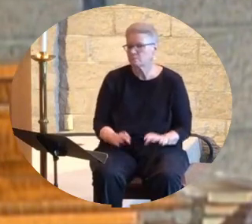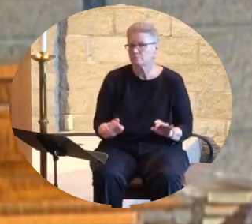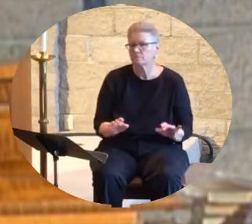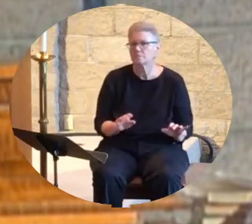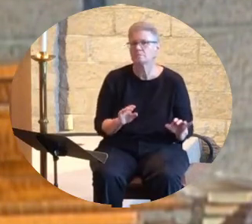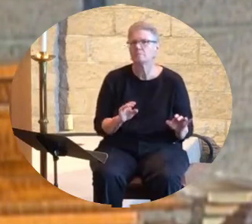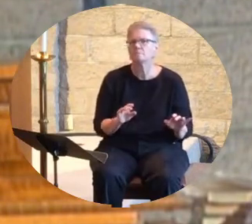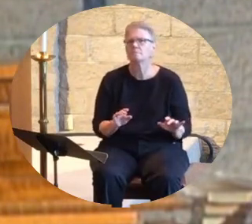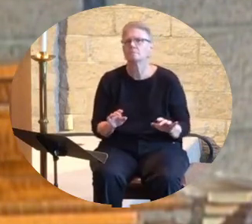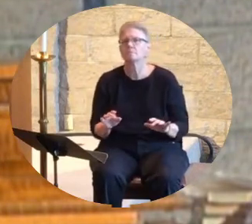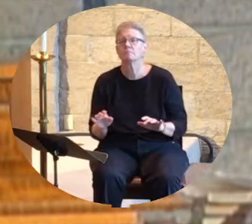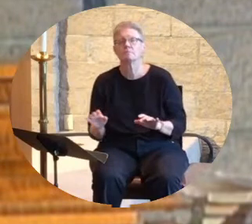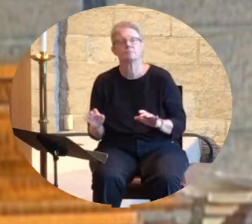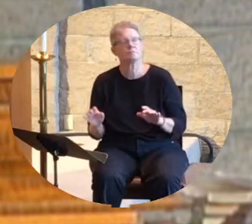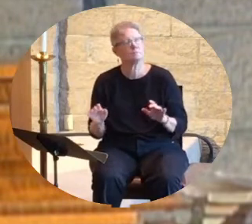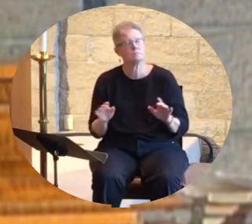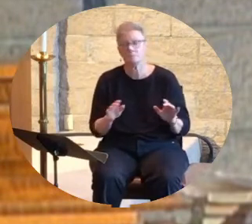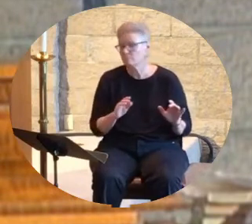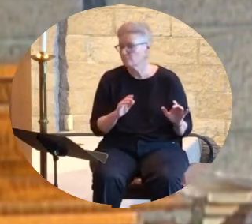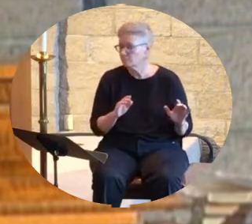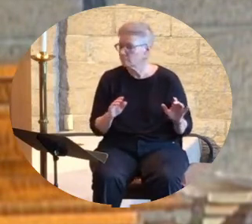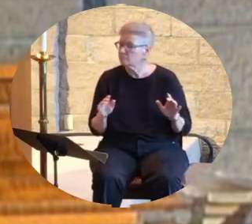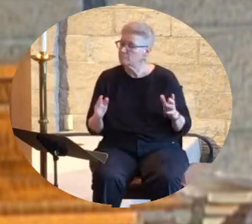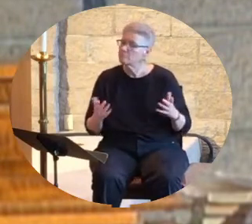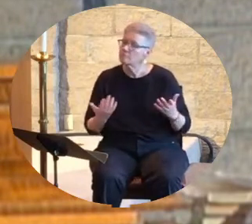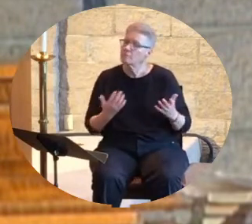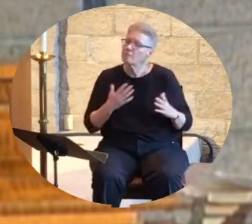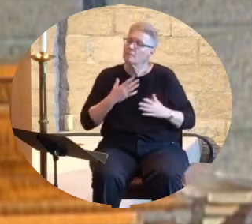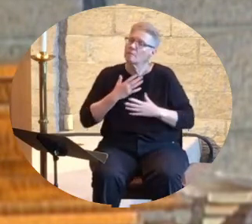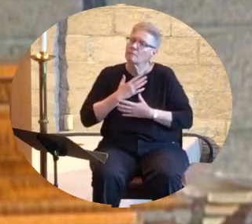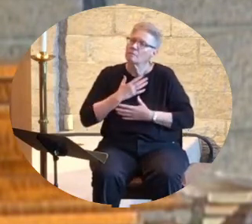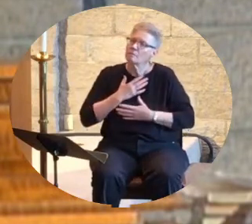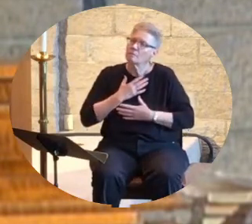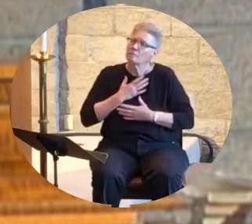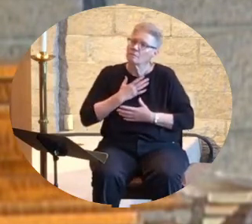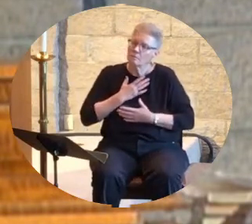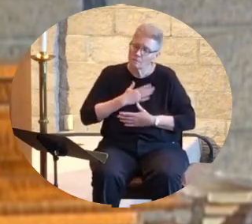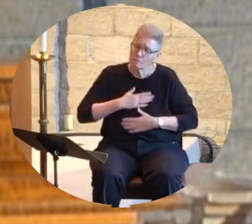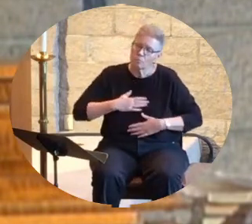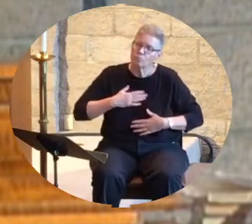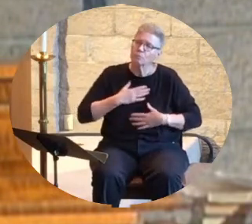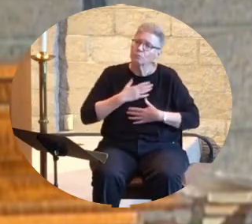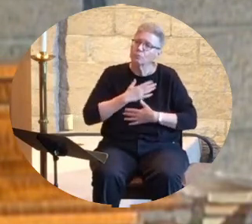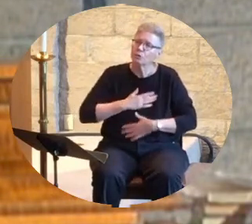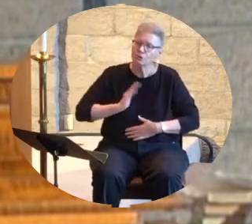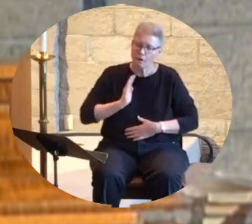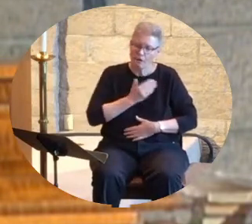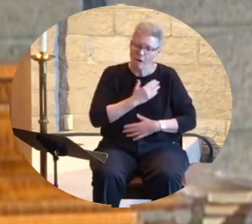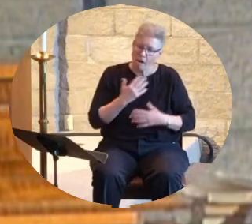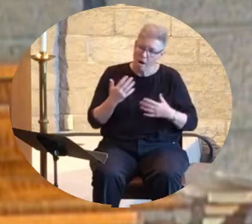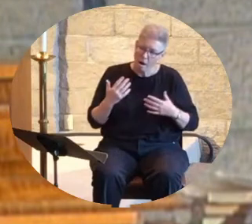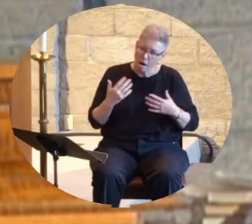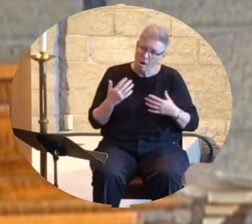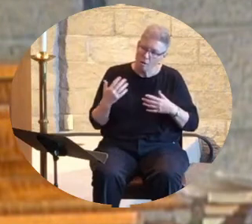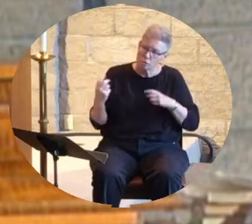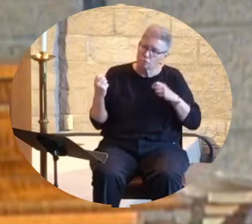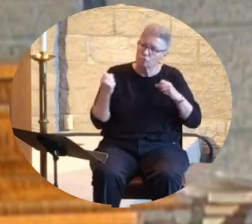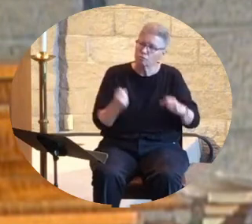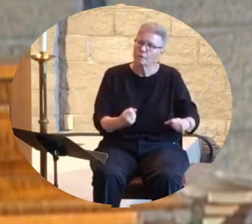May we appreciate our strength and commit to our hearts the